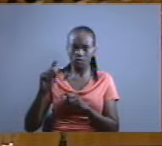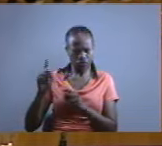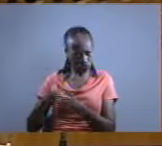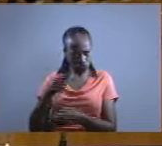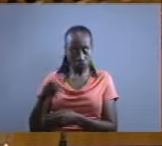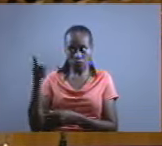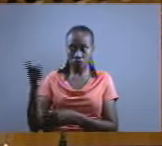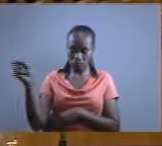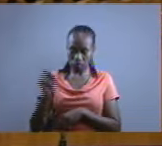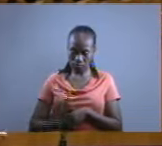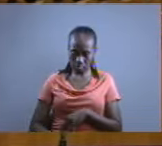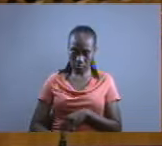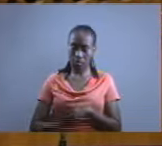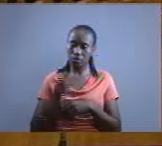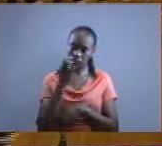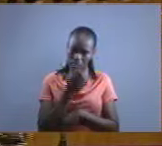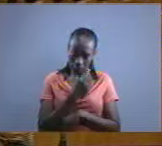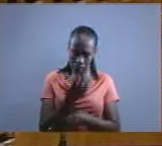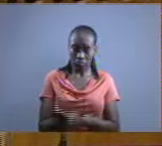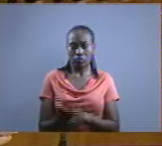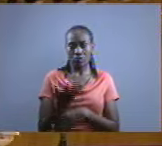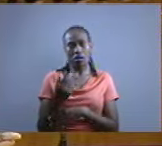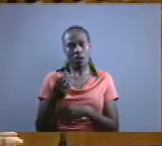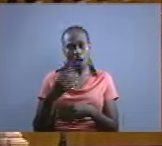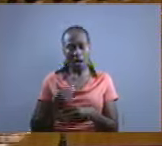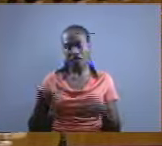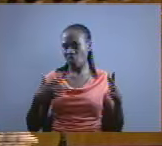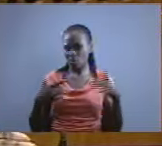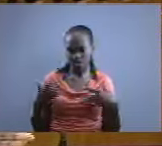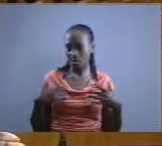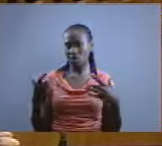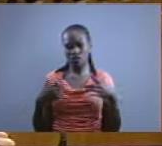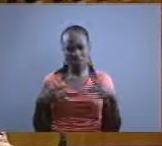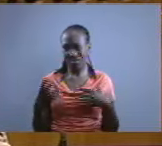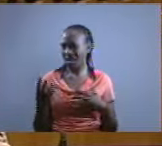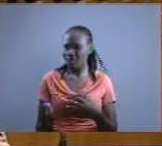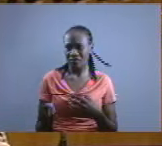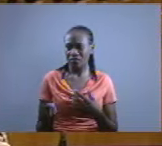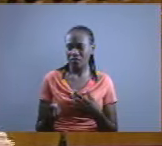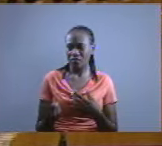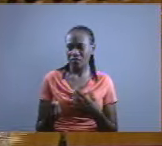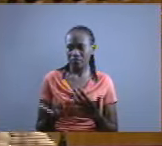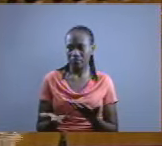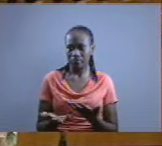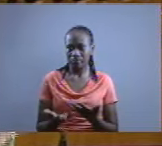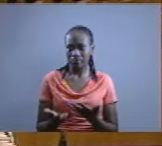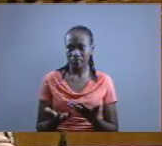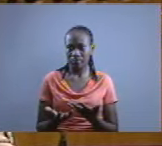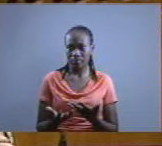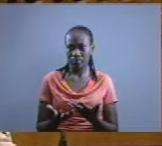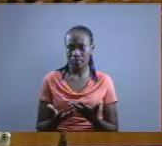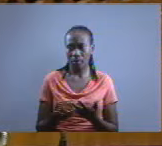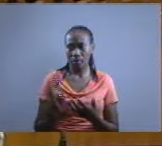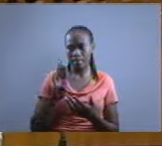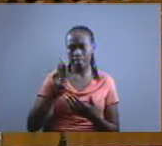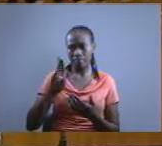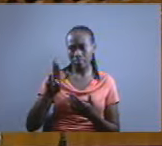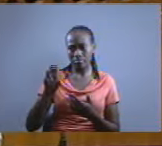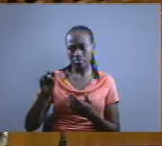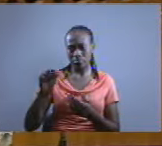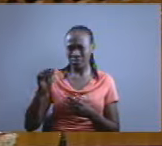comments by BUSA, therefore you have concerns, because BUSA participate in all the structures at